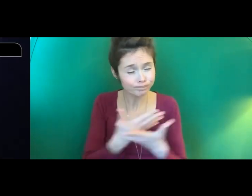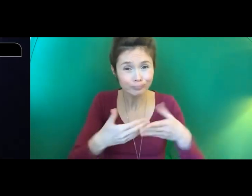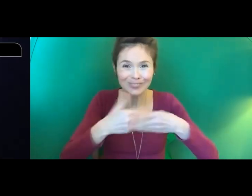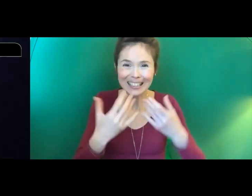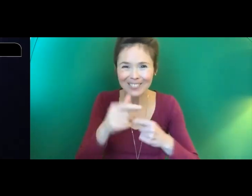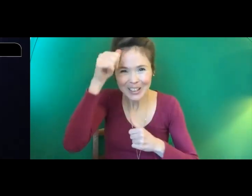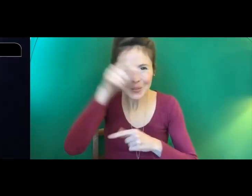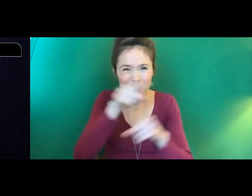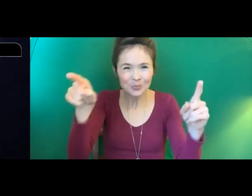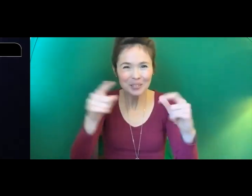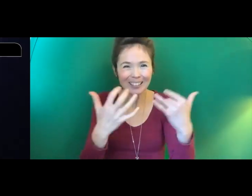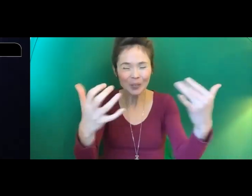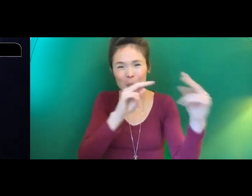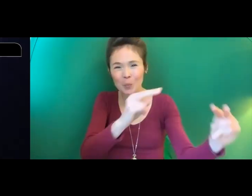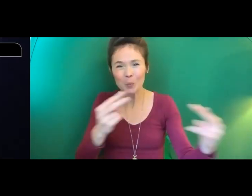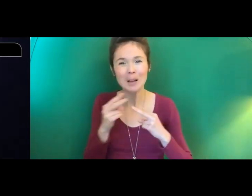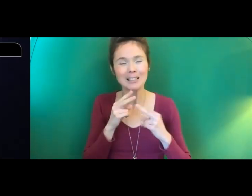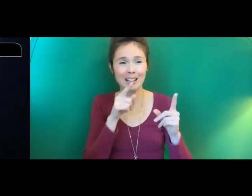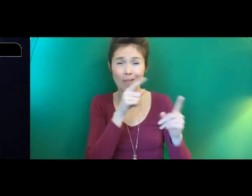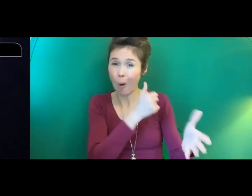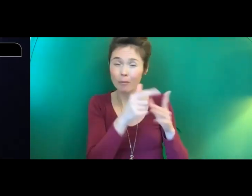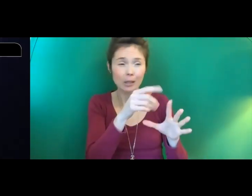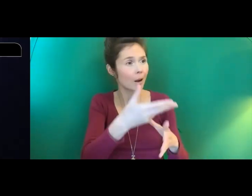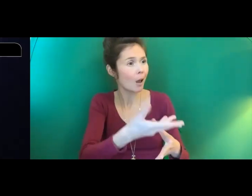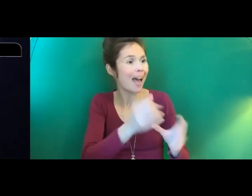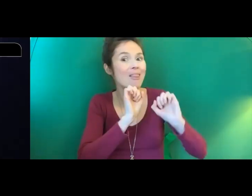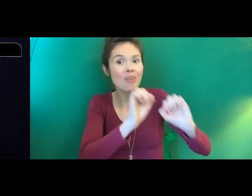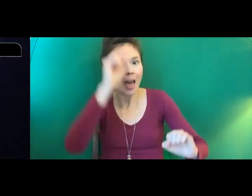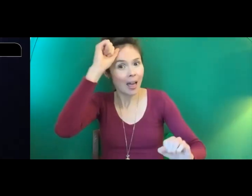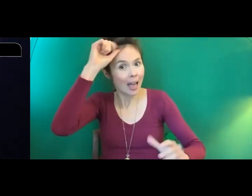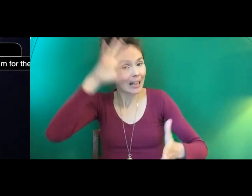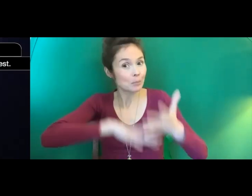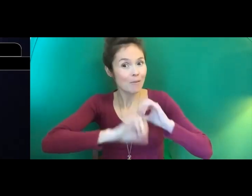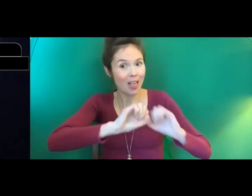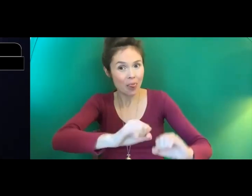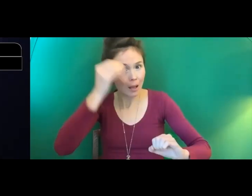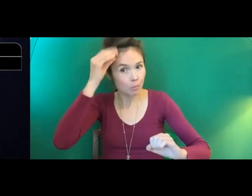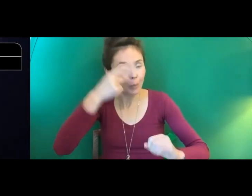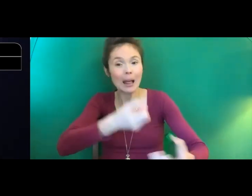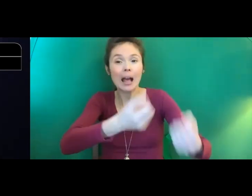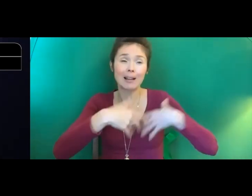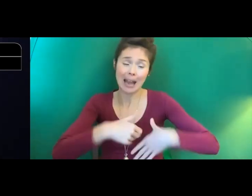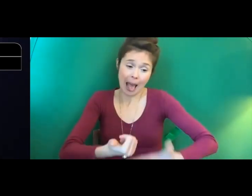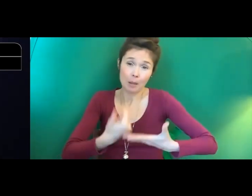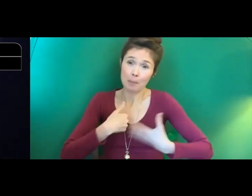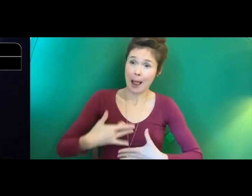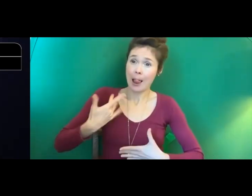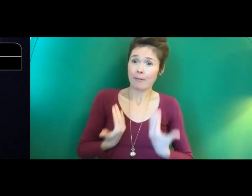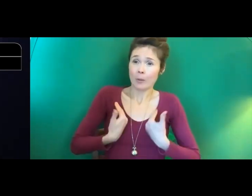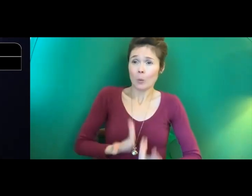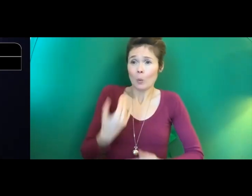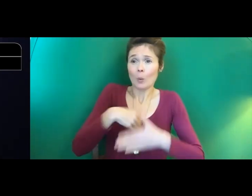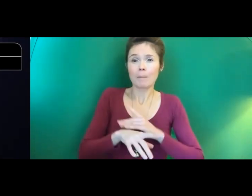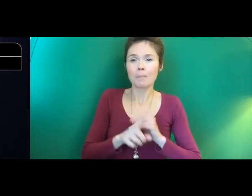today who share their learning with me, and it enriches my life. So thank you to them all. Aim for the best. I